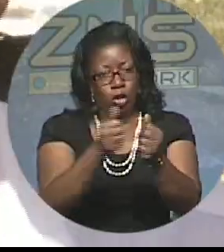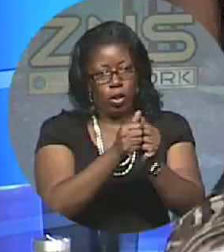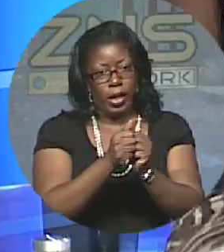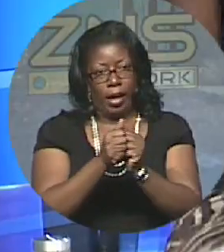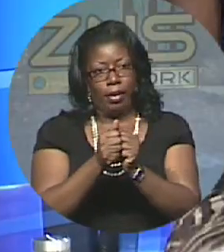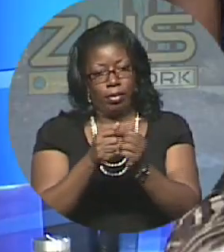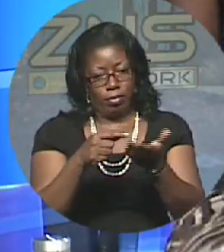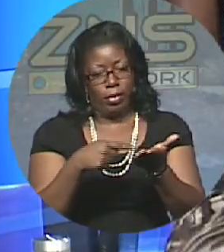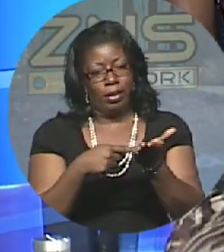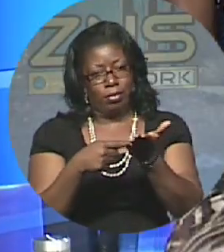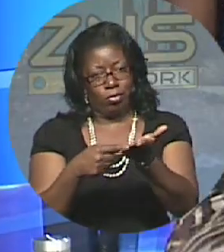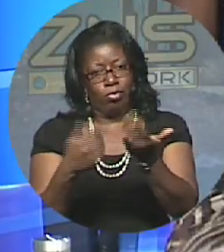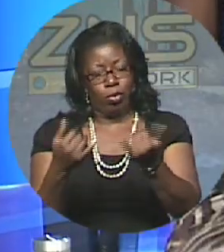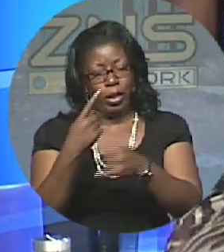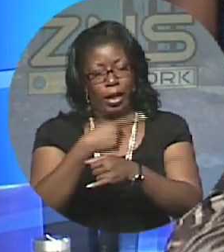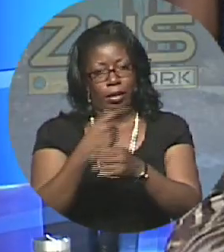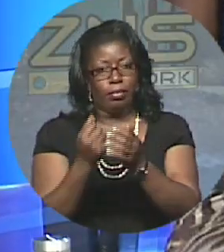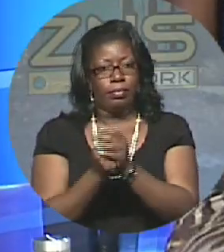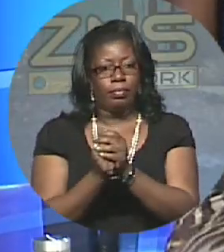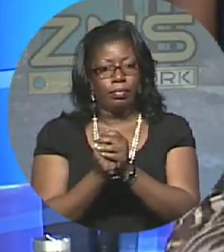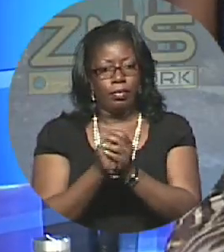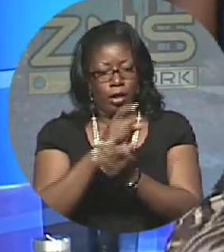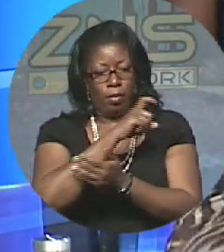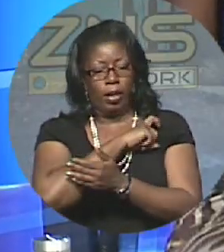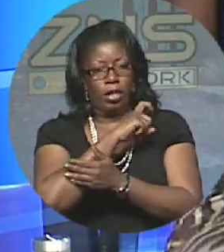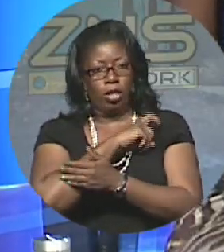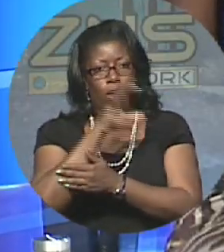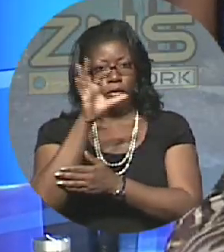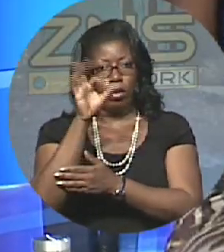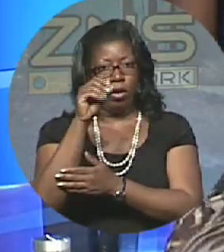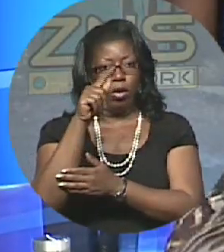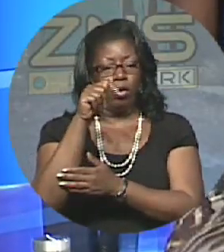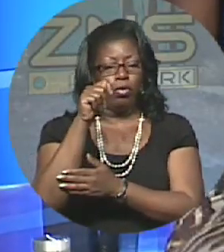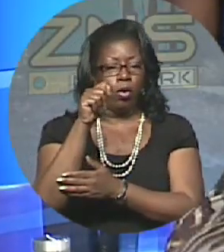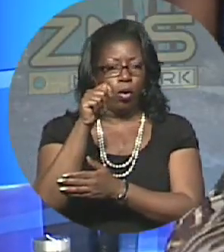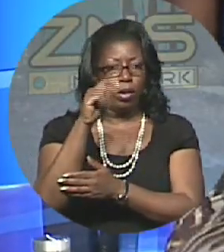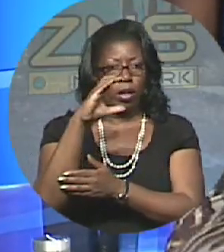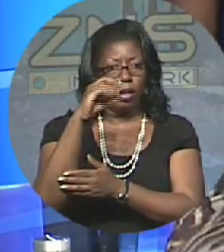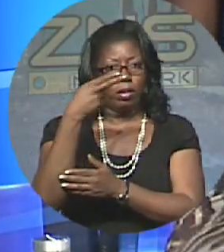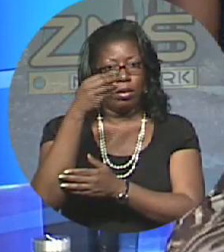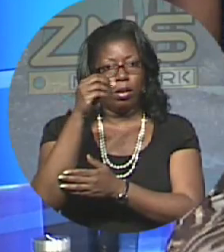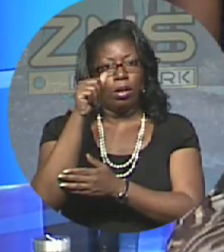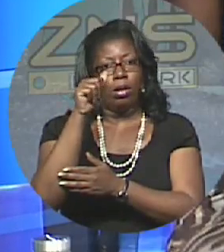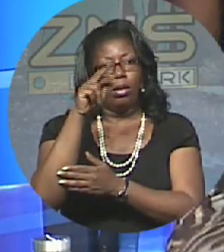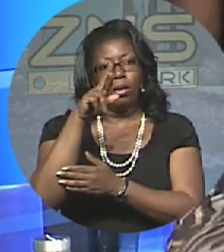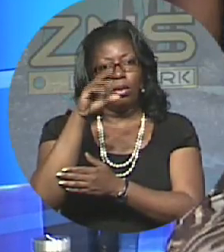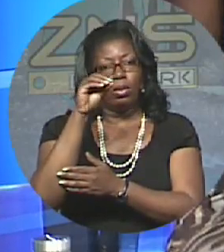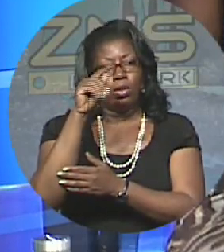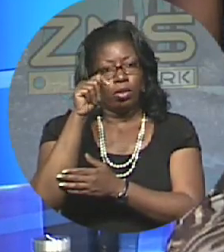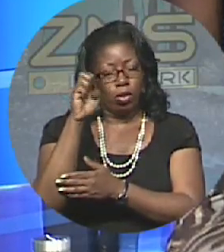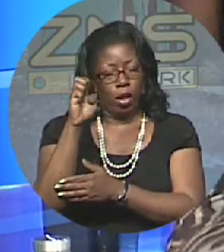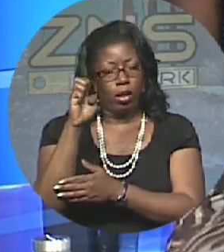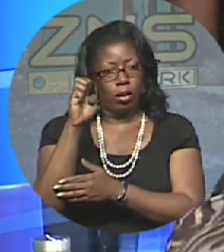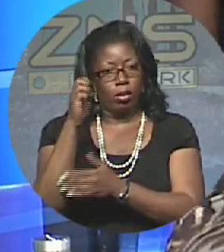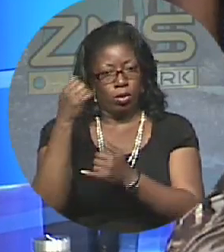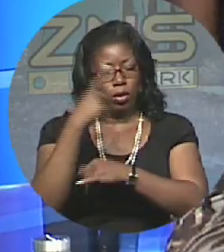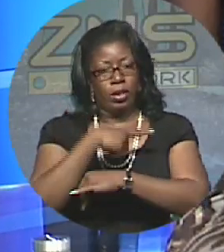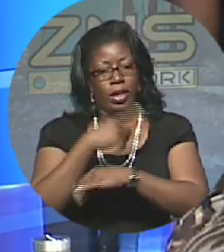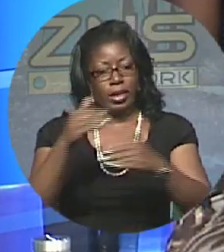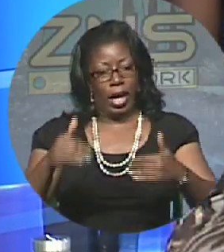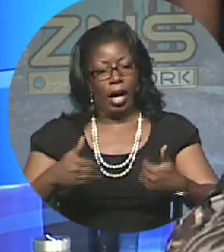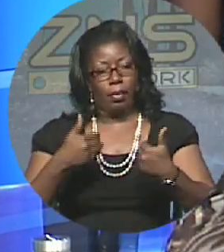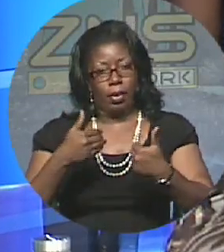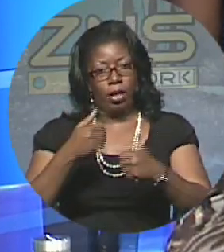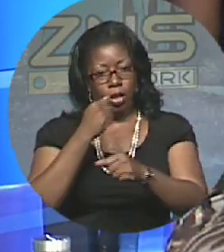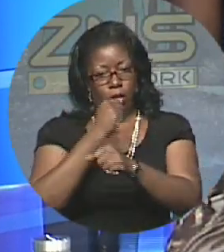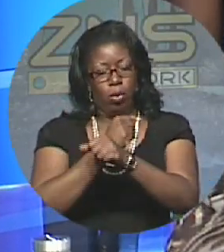today. Officer in charge of the Fort Charlotte Urban Renewal Inspector Denzel Barr is pleased to partner with the residents of